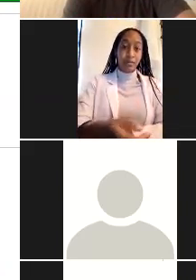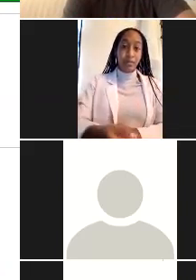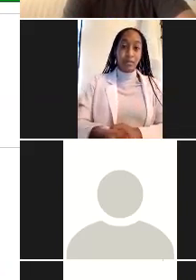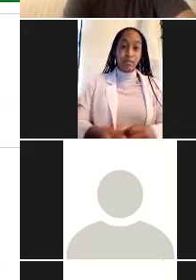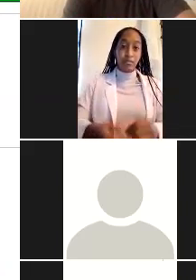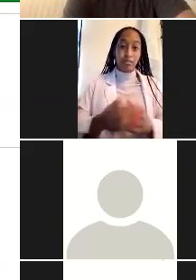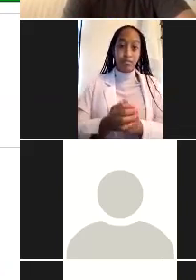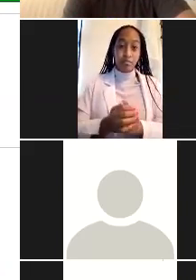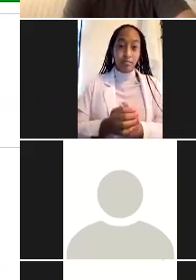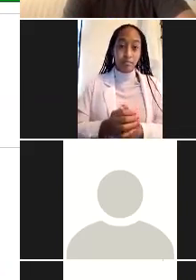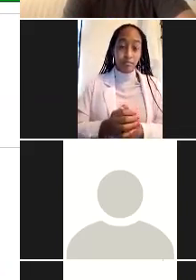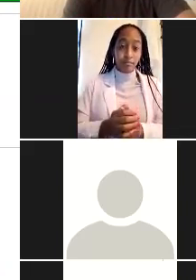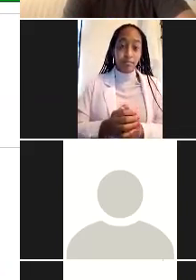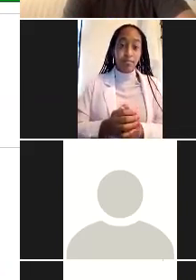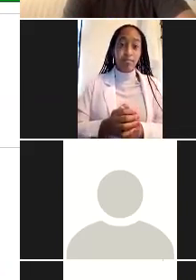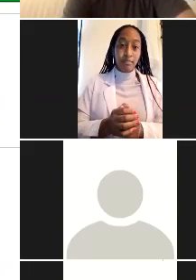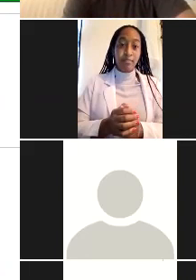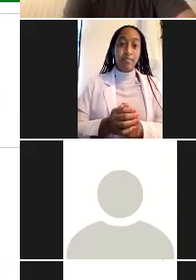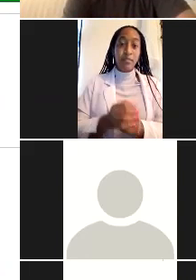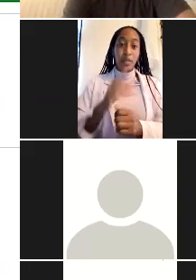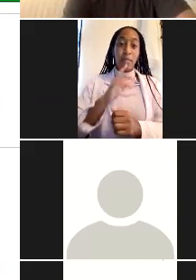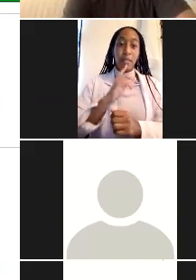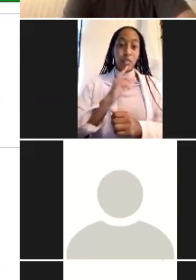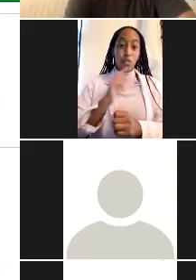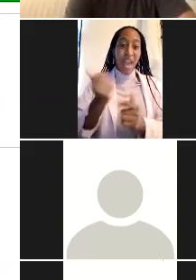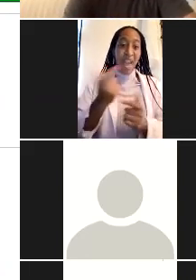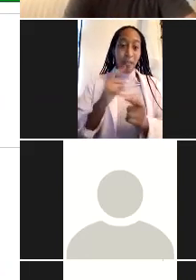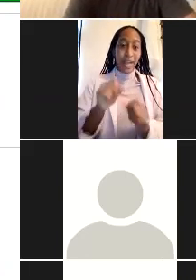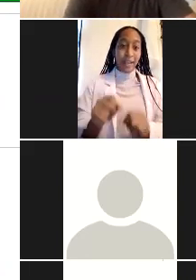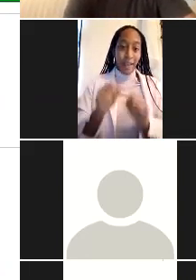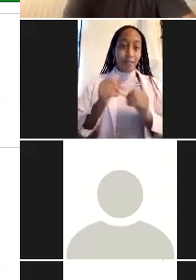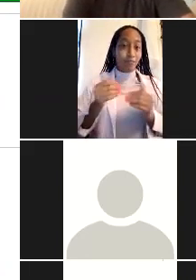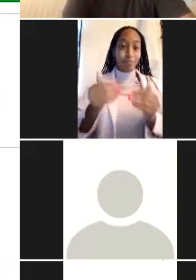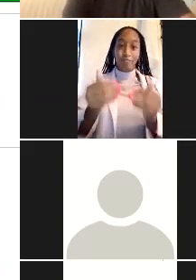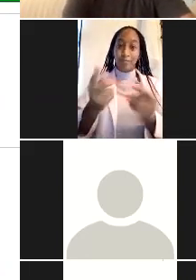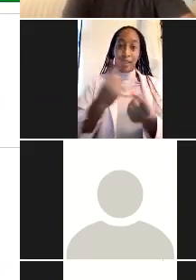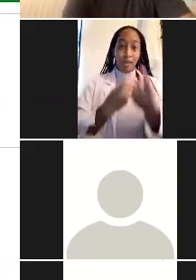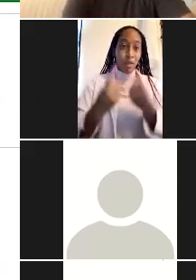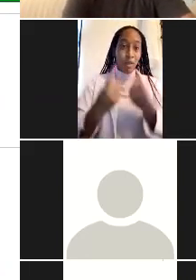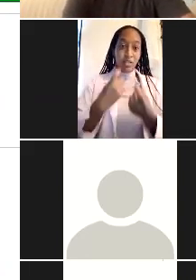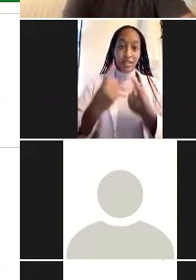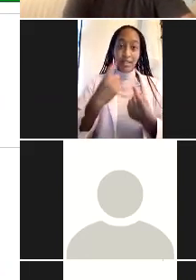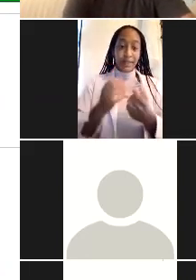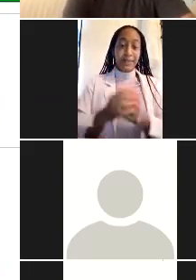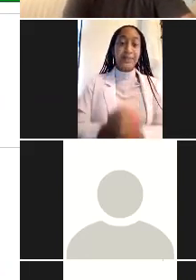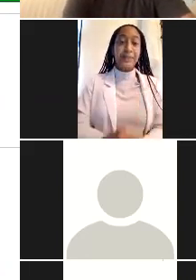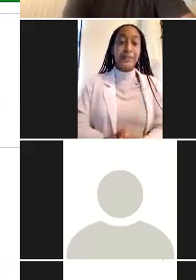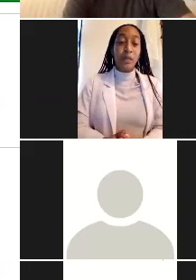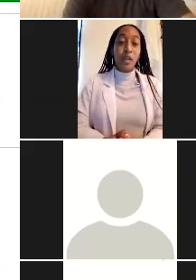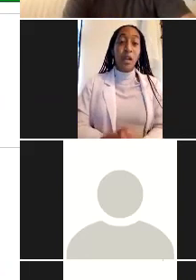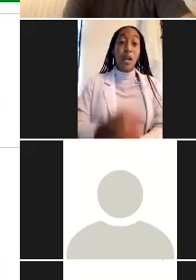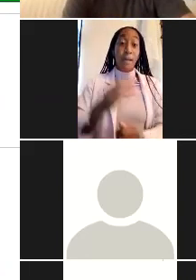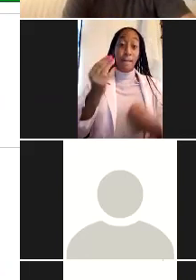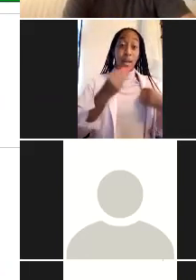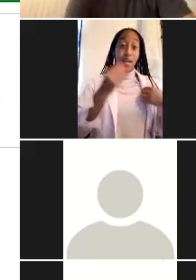left out in terms of having an opportunity to ask me questions. All right. So on Monday, as I mentioned, we